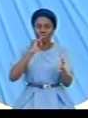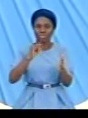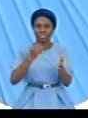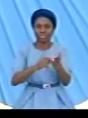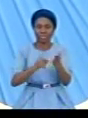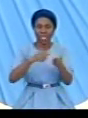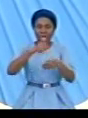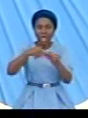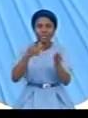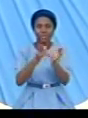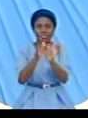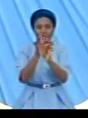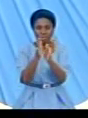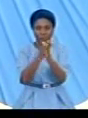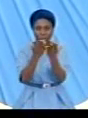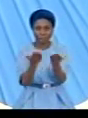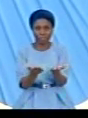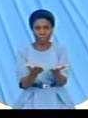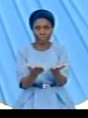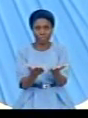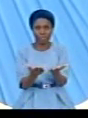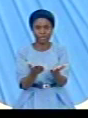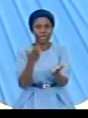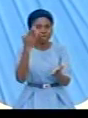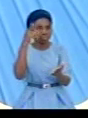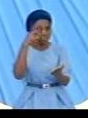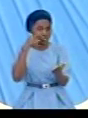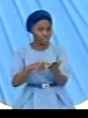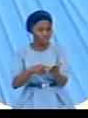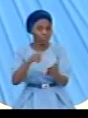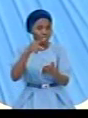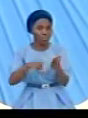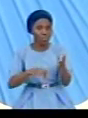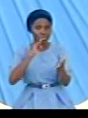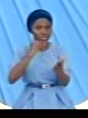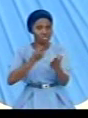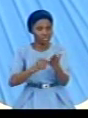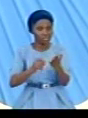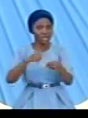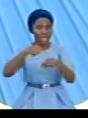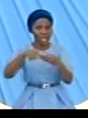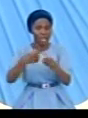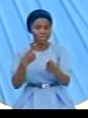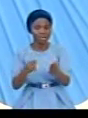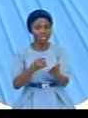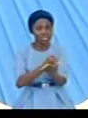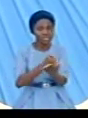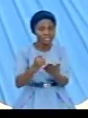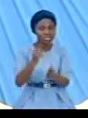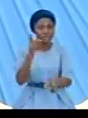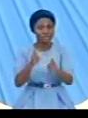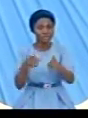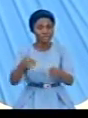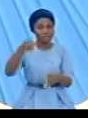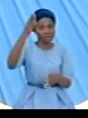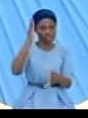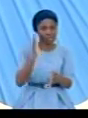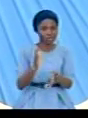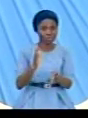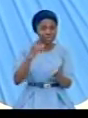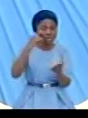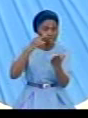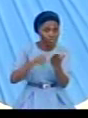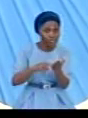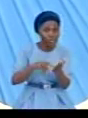is written concerning the beloved. Notice what is written concerning the saint of God. Notice what is